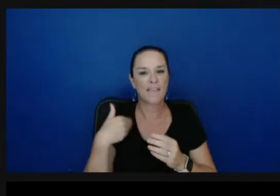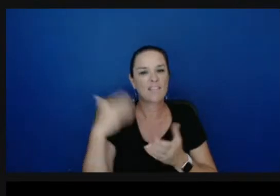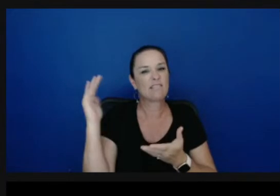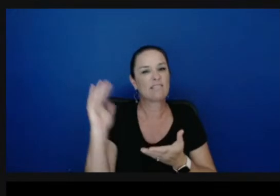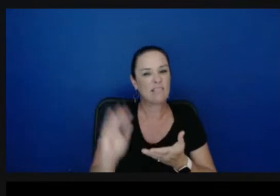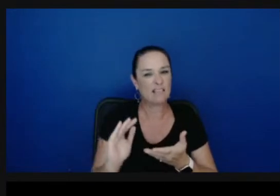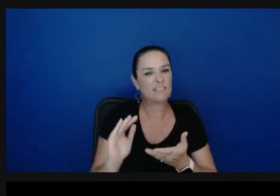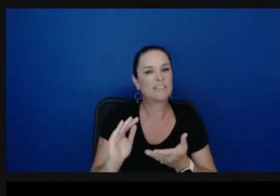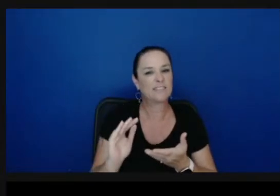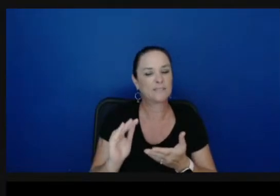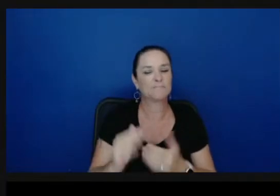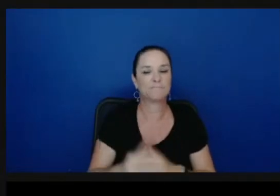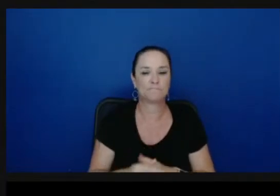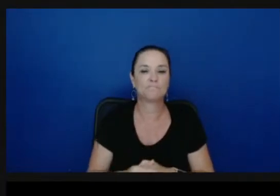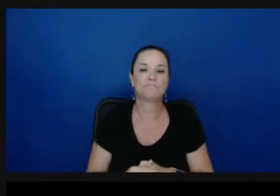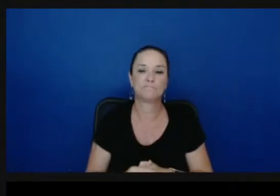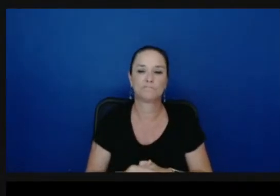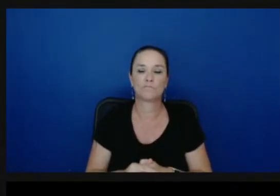here.